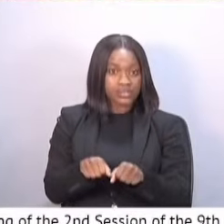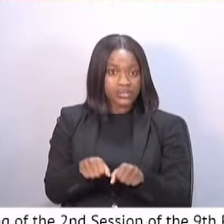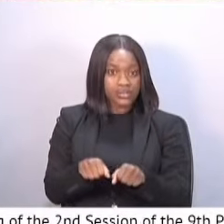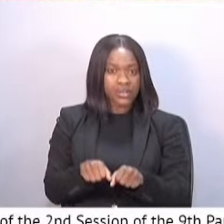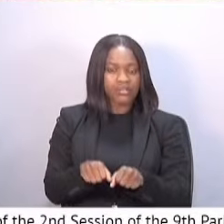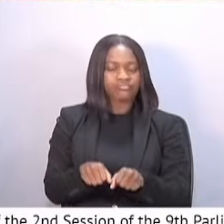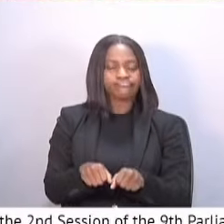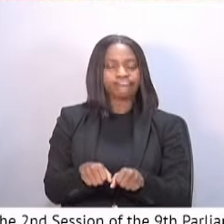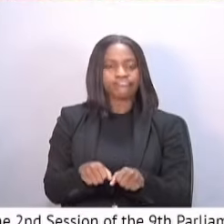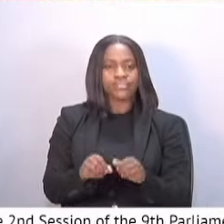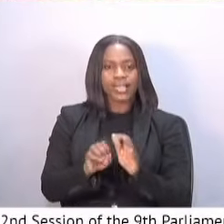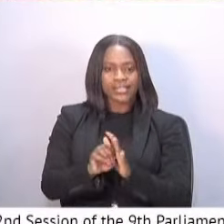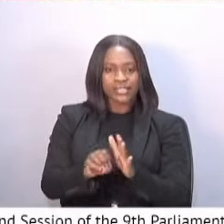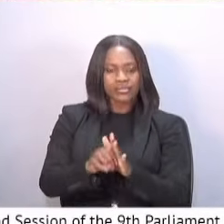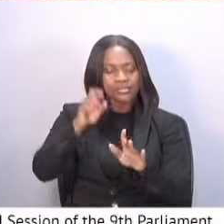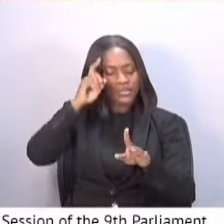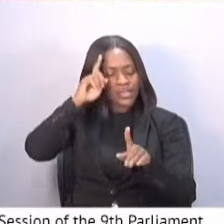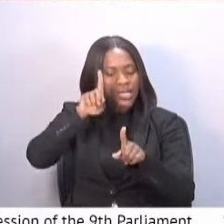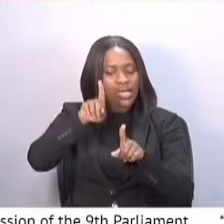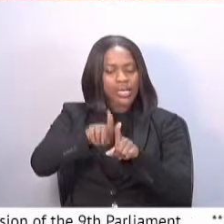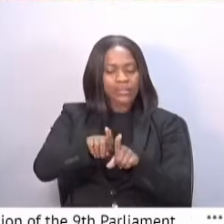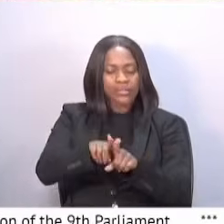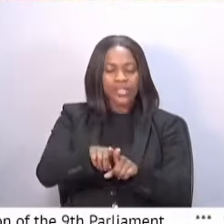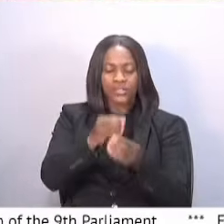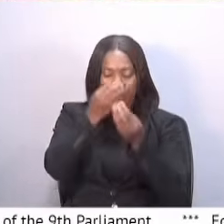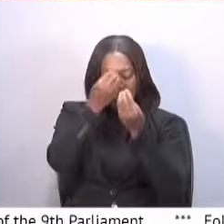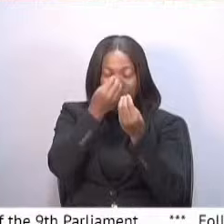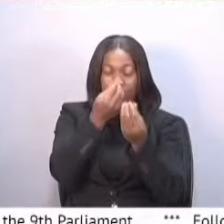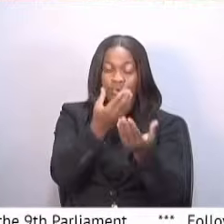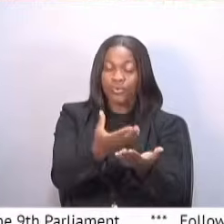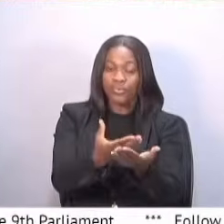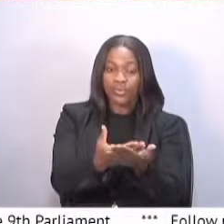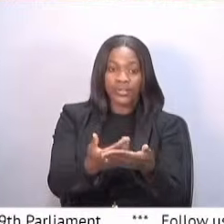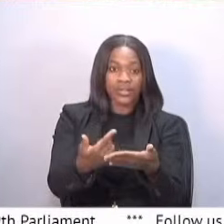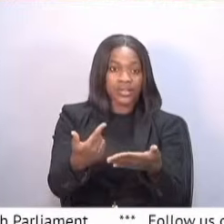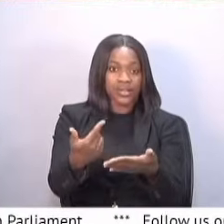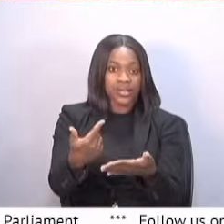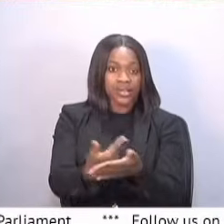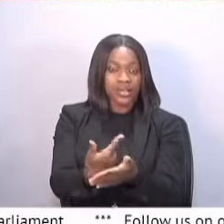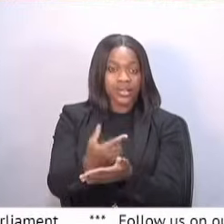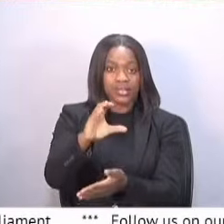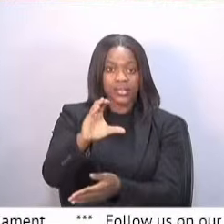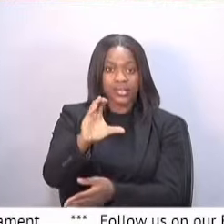including compliance with the Ghana Carbon Registry